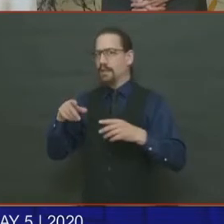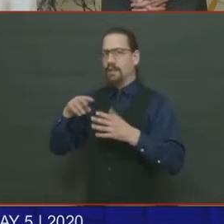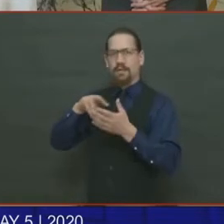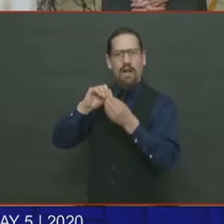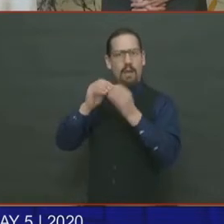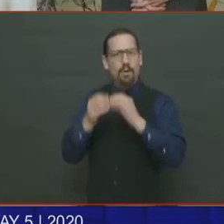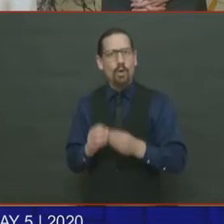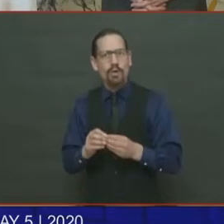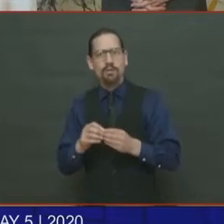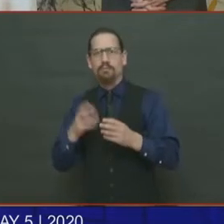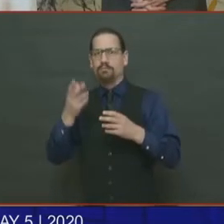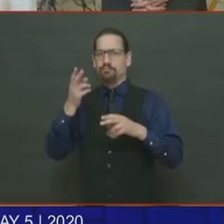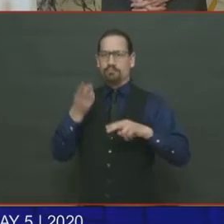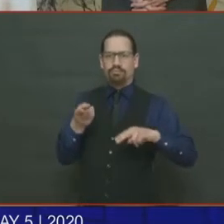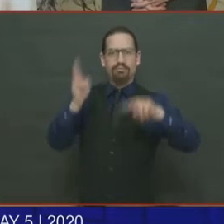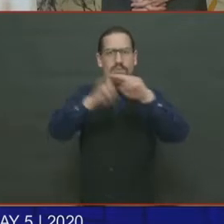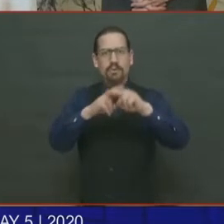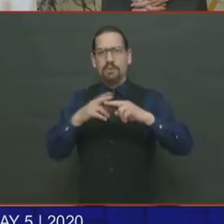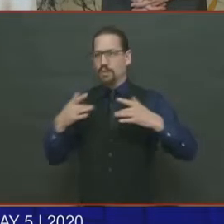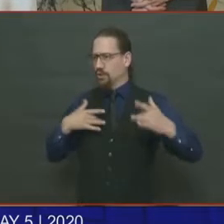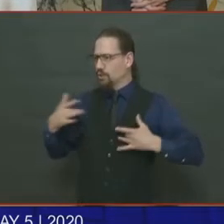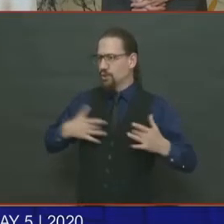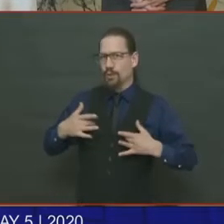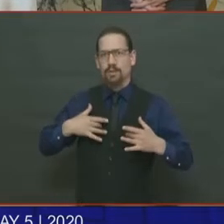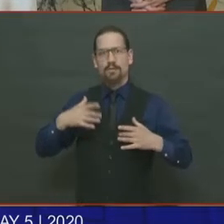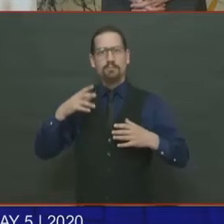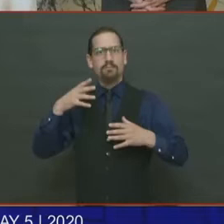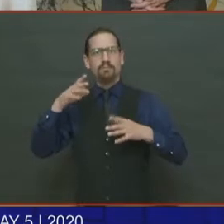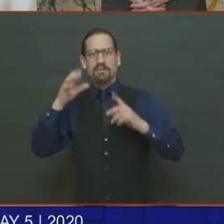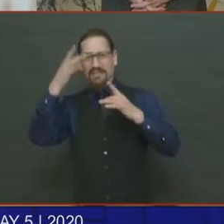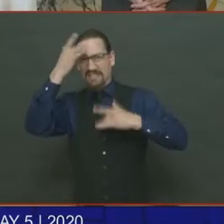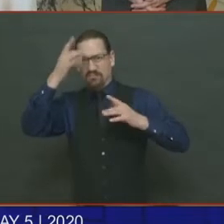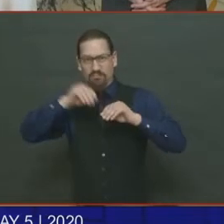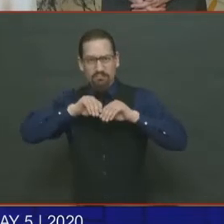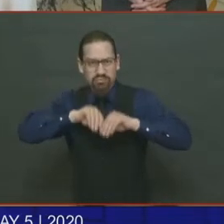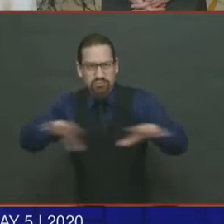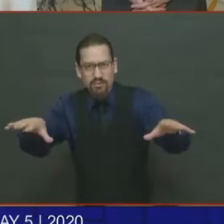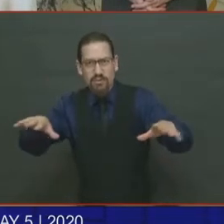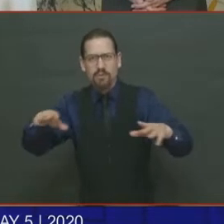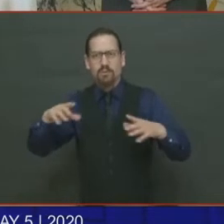that's not everything. It's not even close to everything.